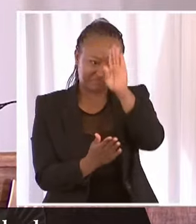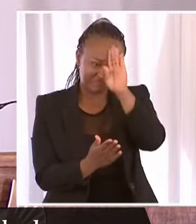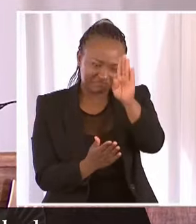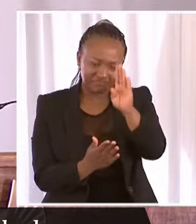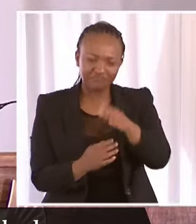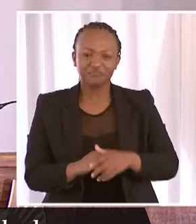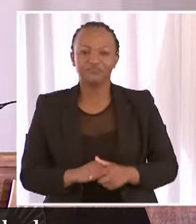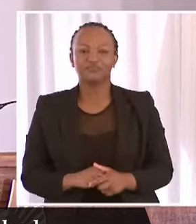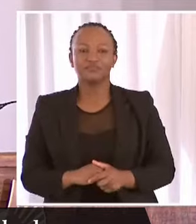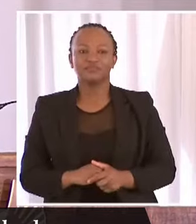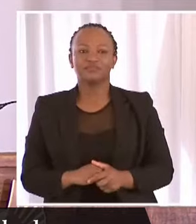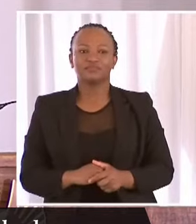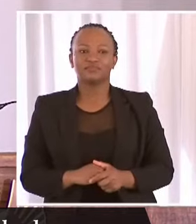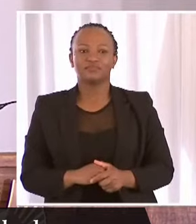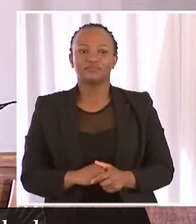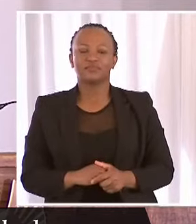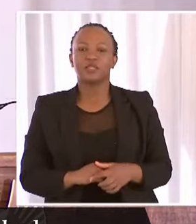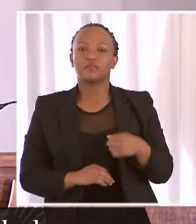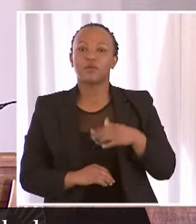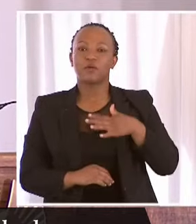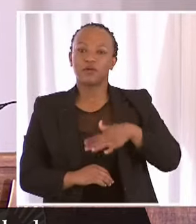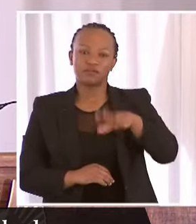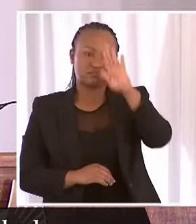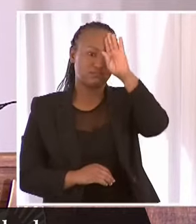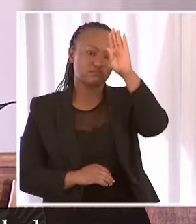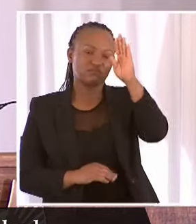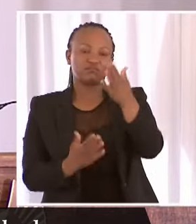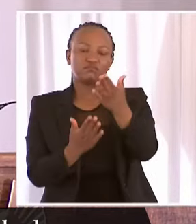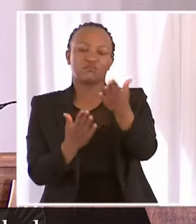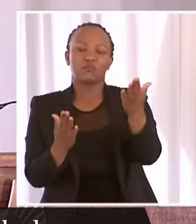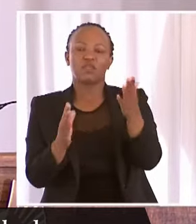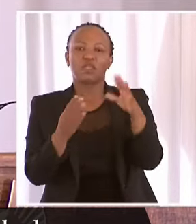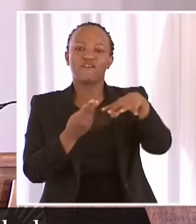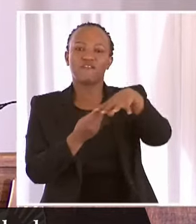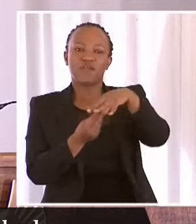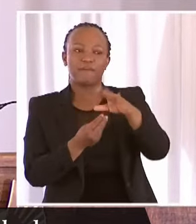I want to greet, special greeting to the Pahad family.